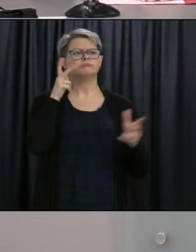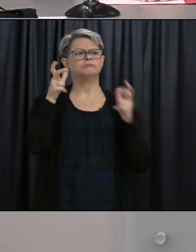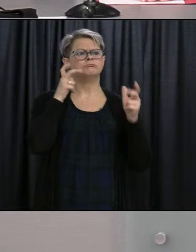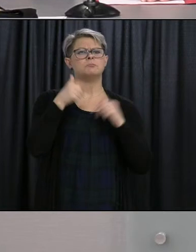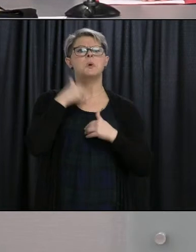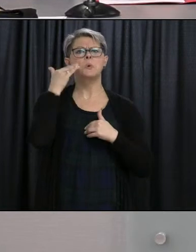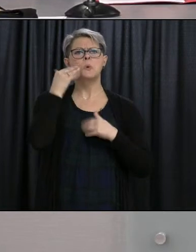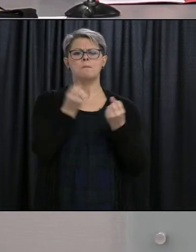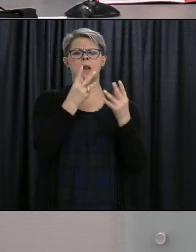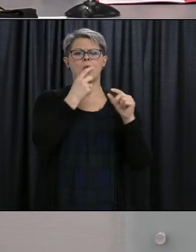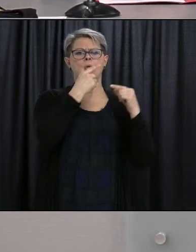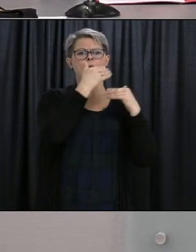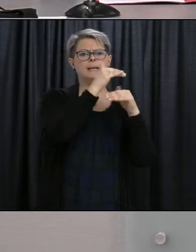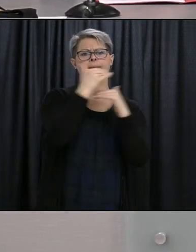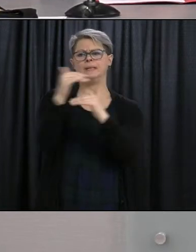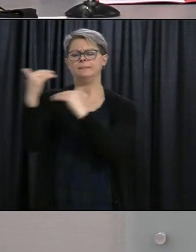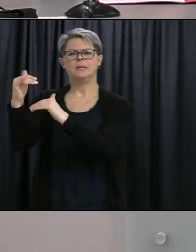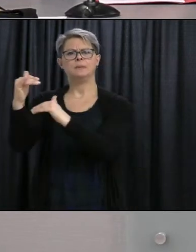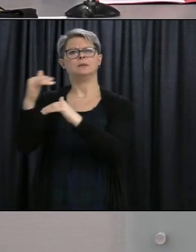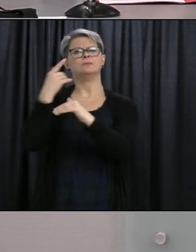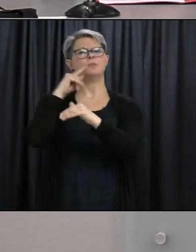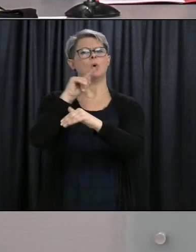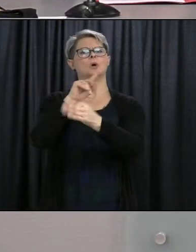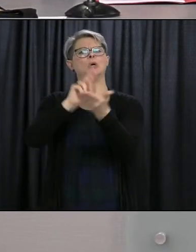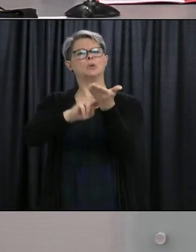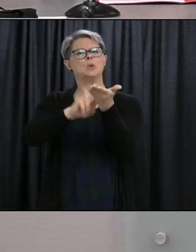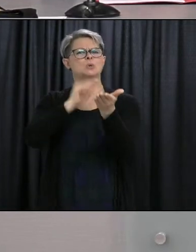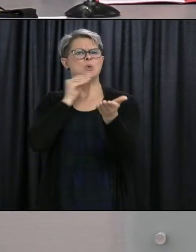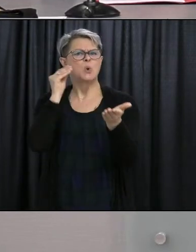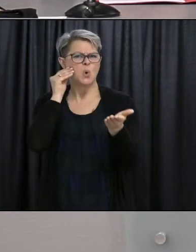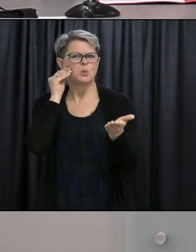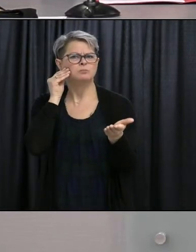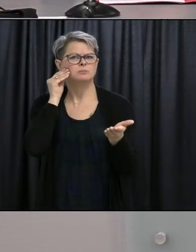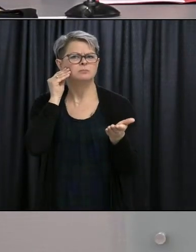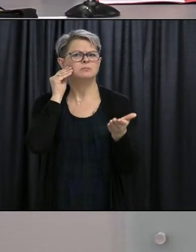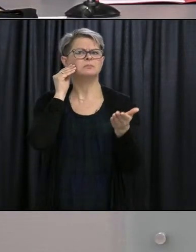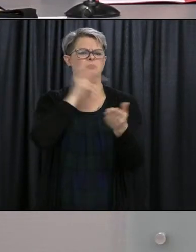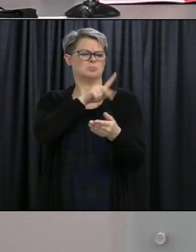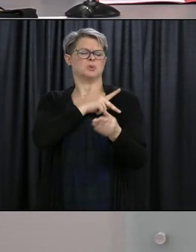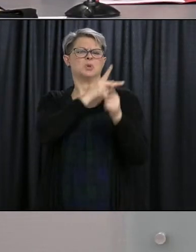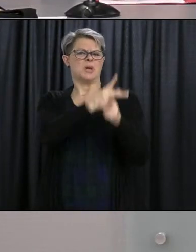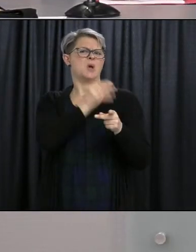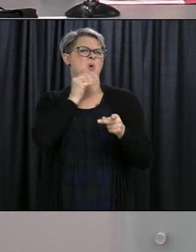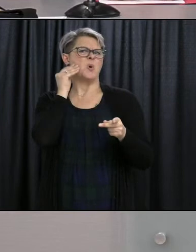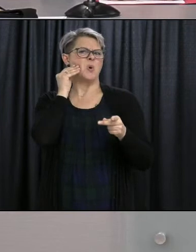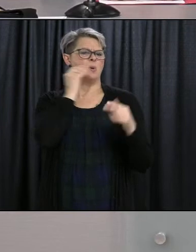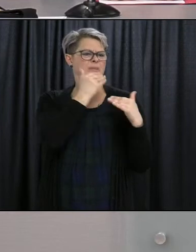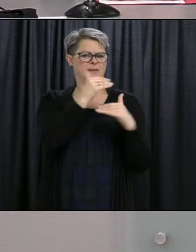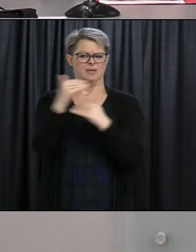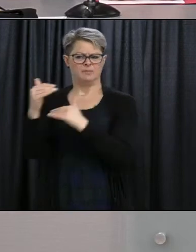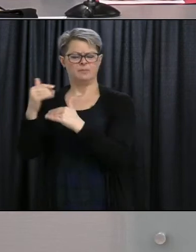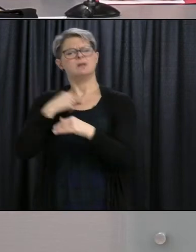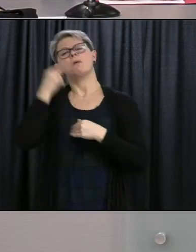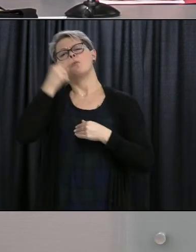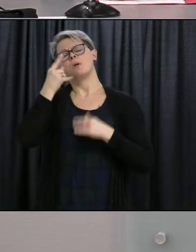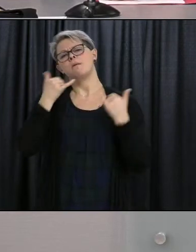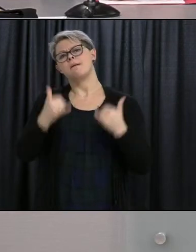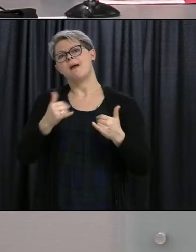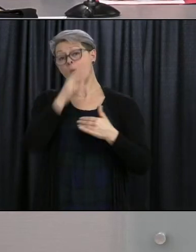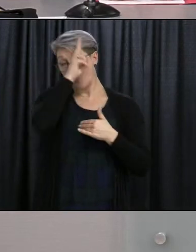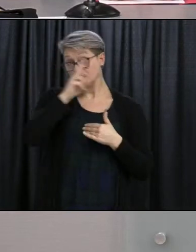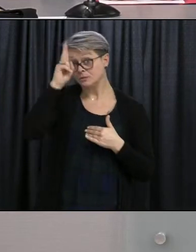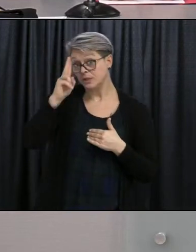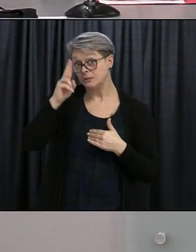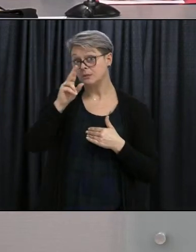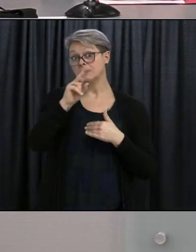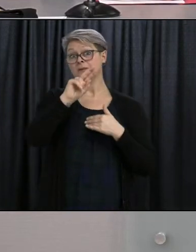on long-term care visitation. That's been reduced. I'm wondering about general hospitals. So say the